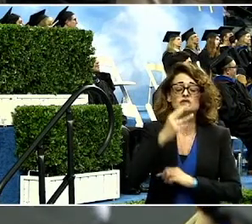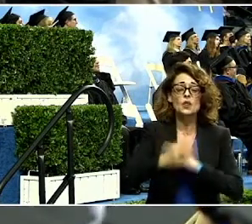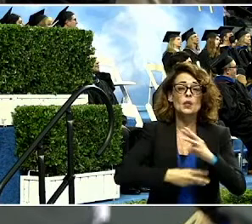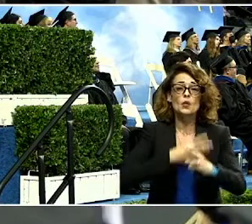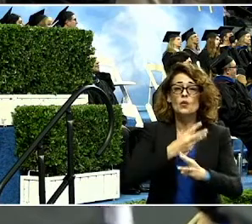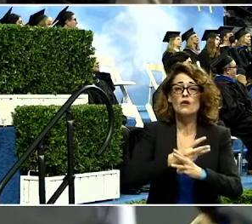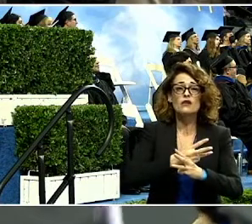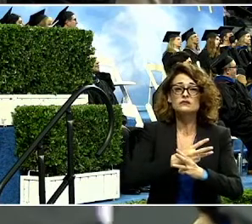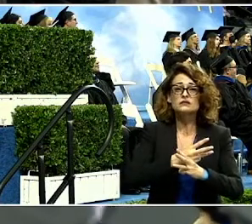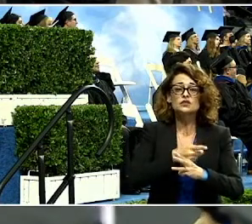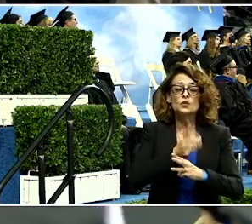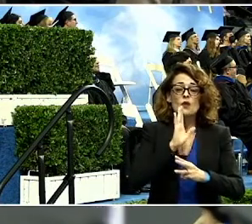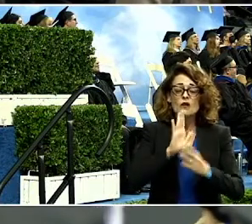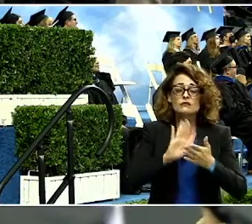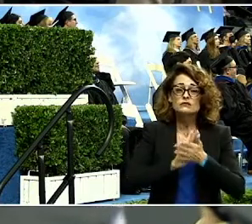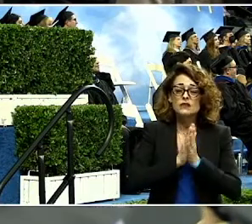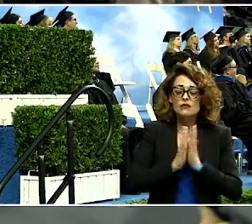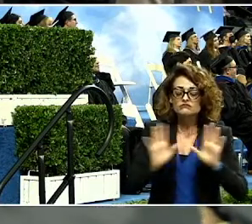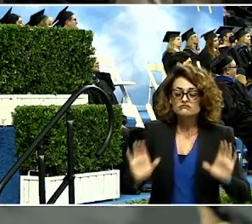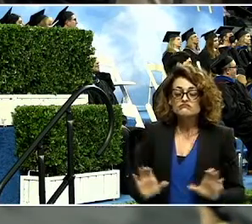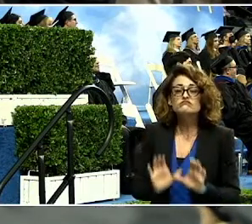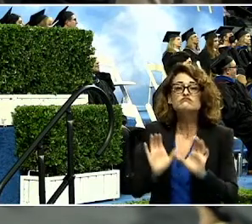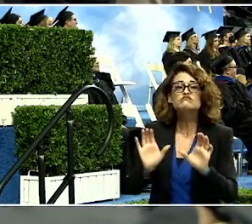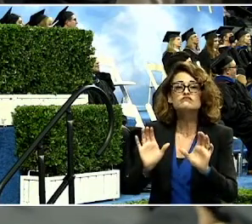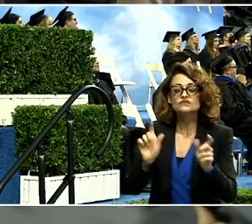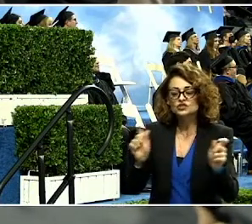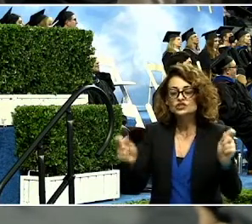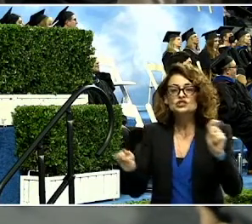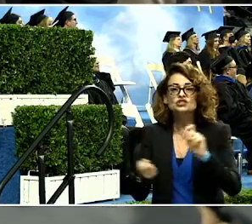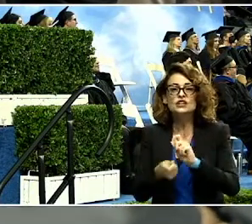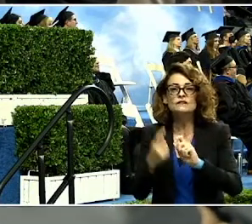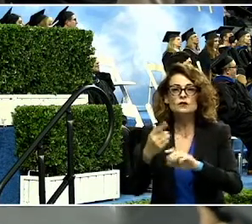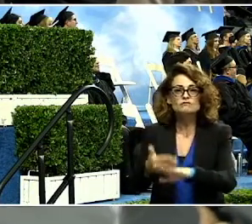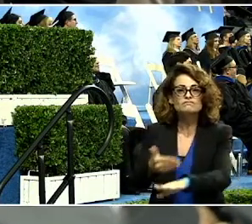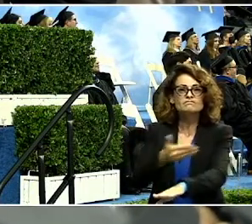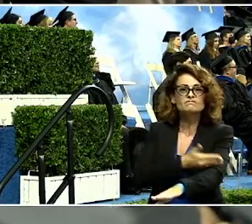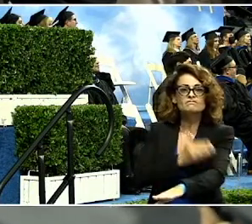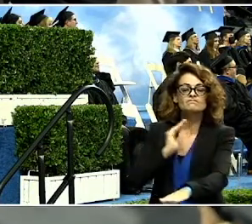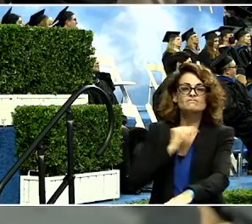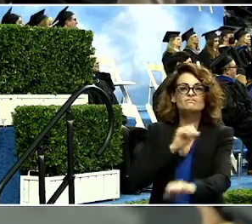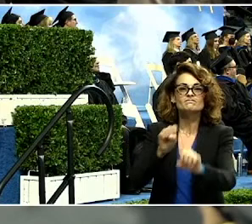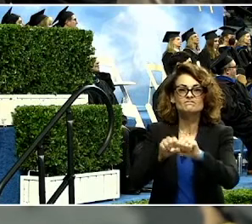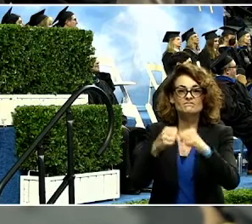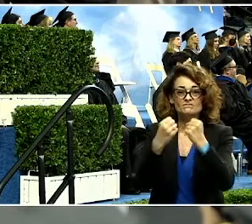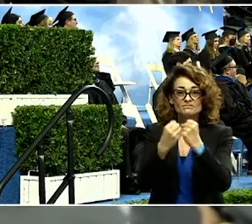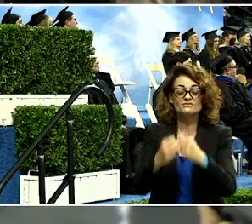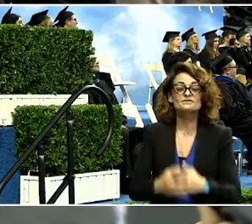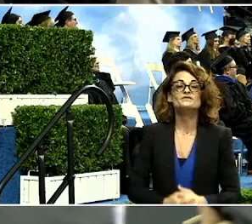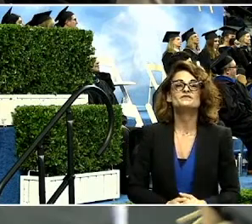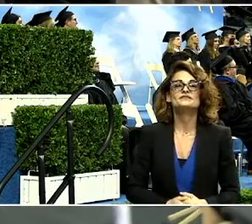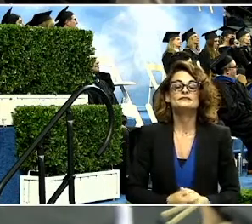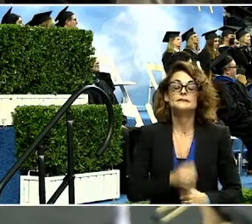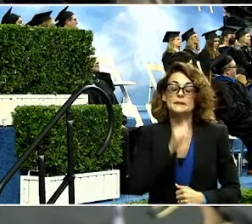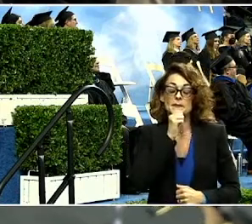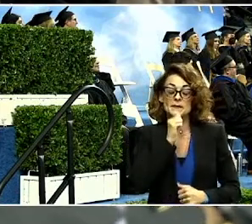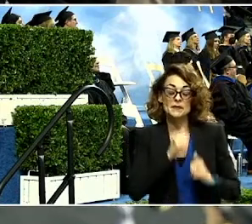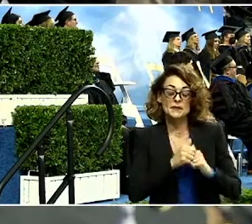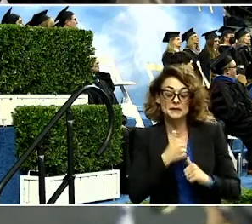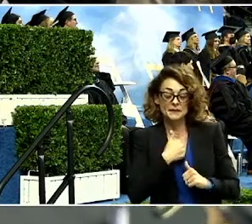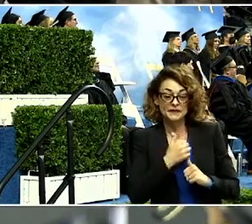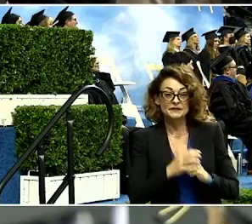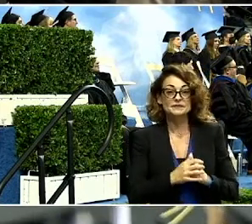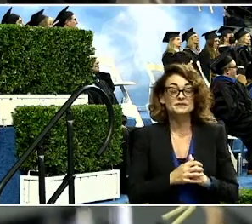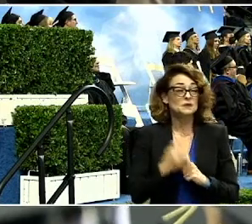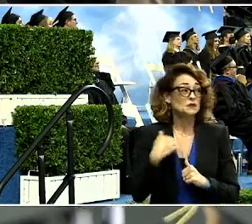active agents for change in the construction of a better society. Now bear with me, because we have